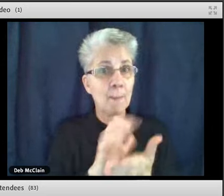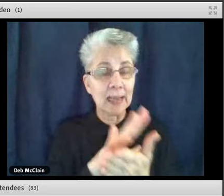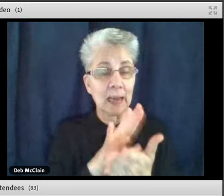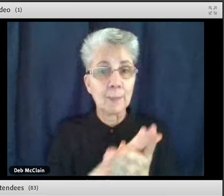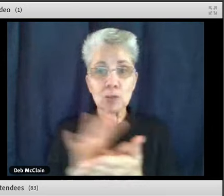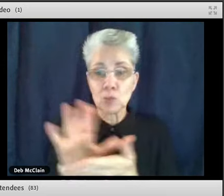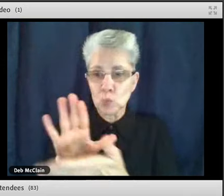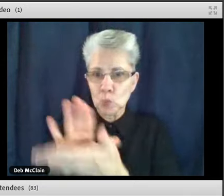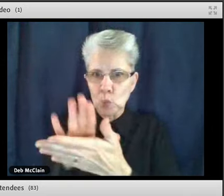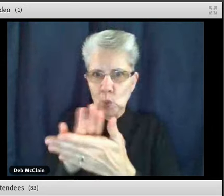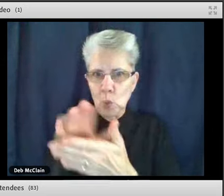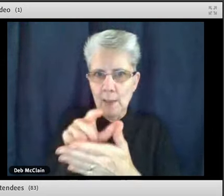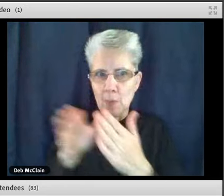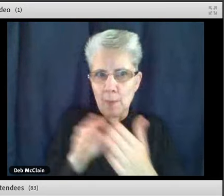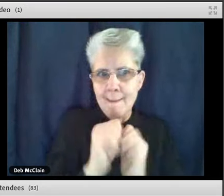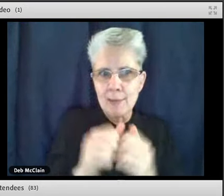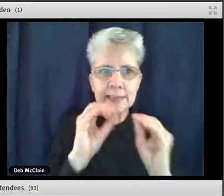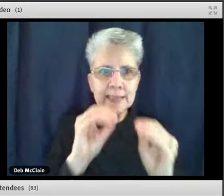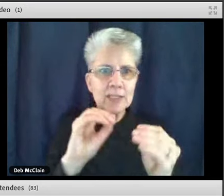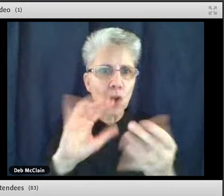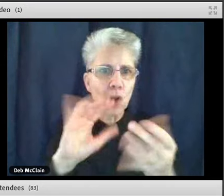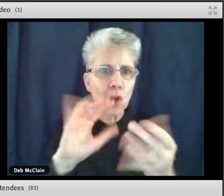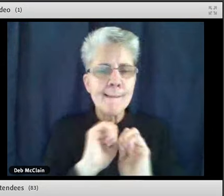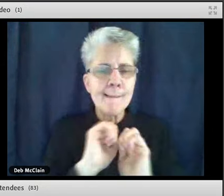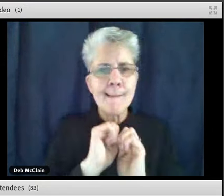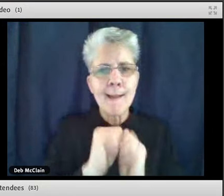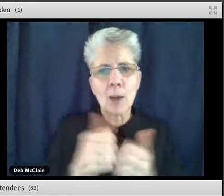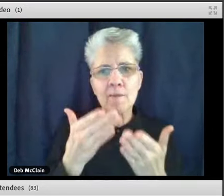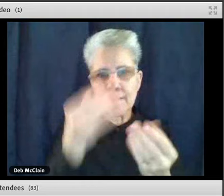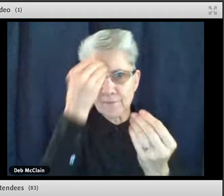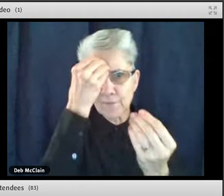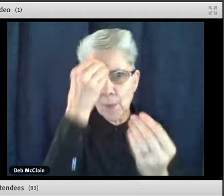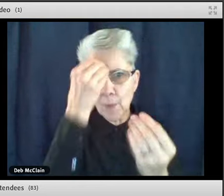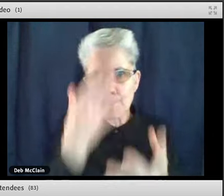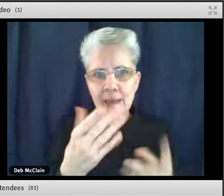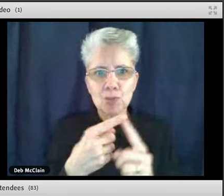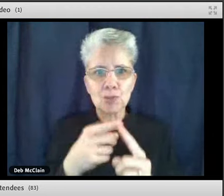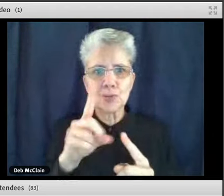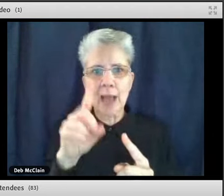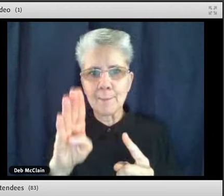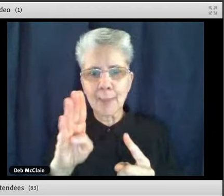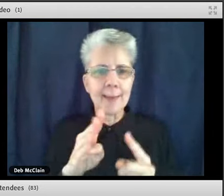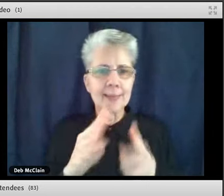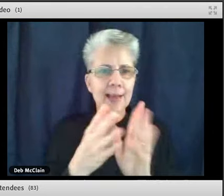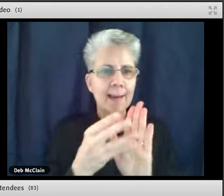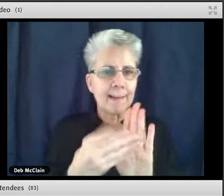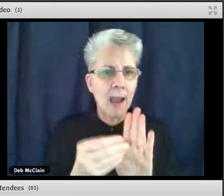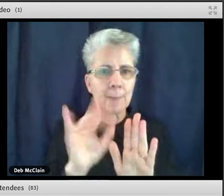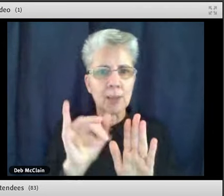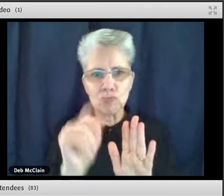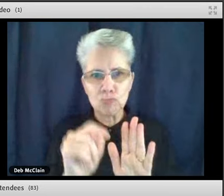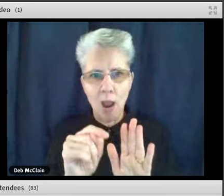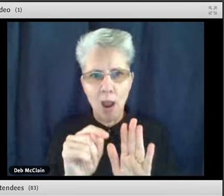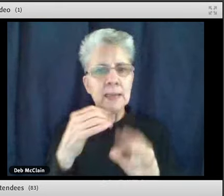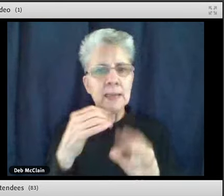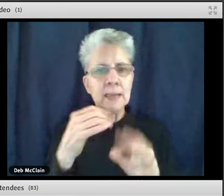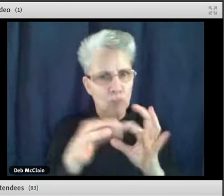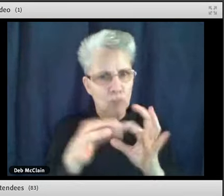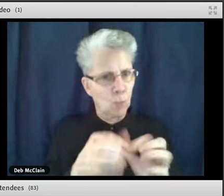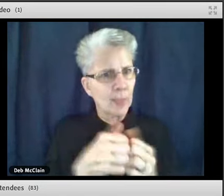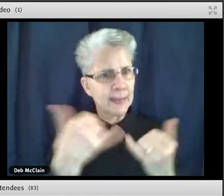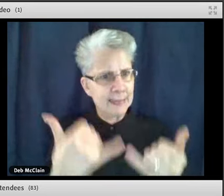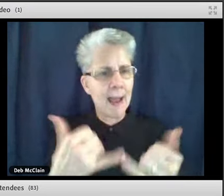it on their Facebook page, but it's got a ton of resources on things that companies are providing for